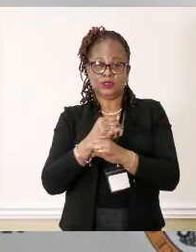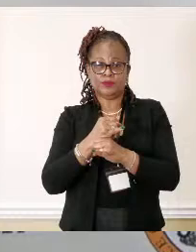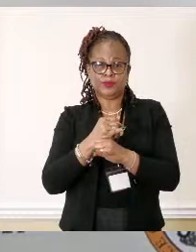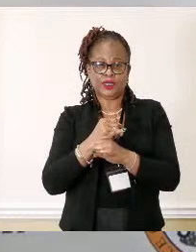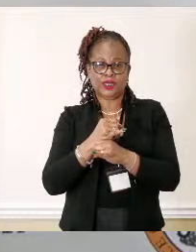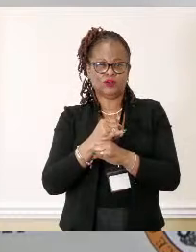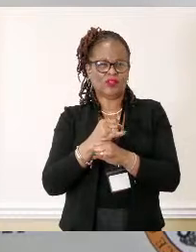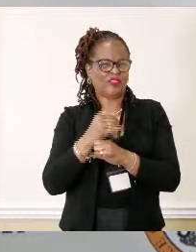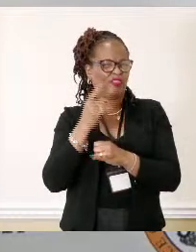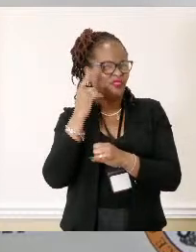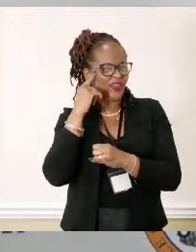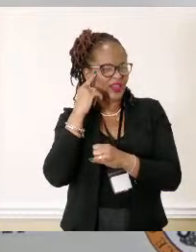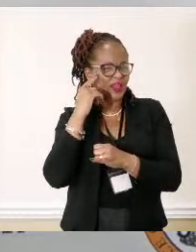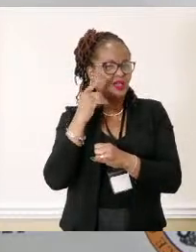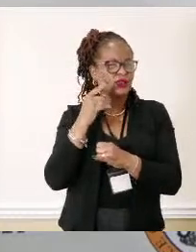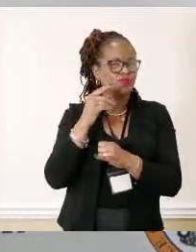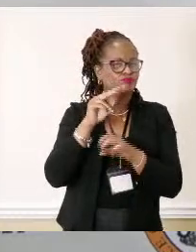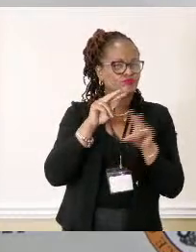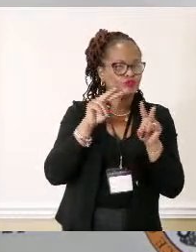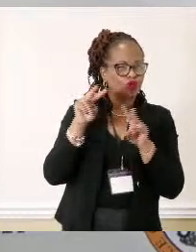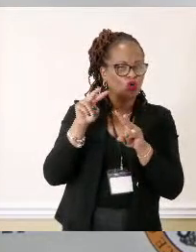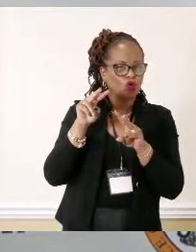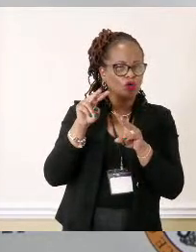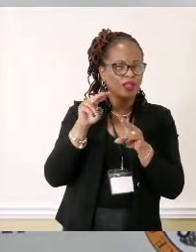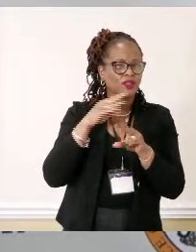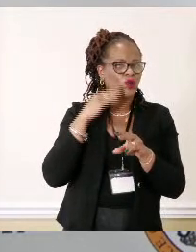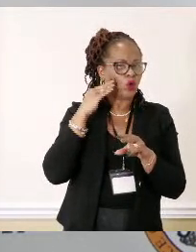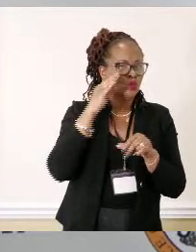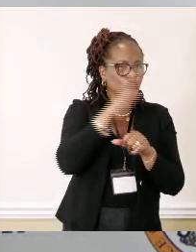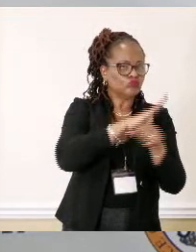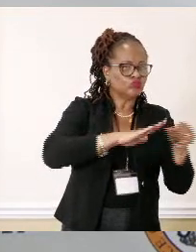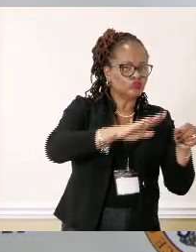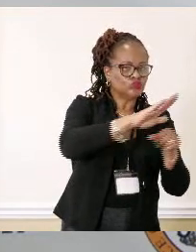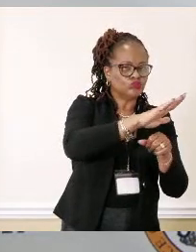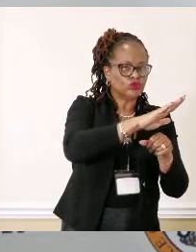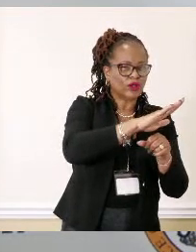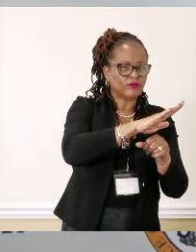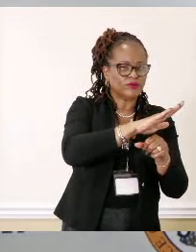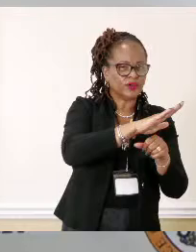don't think I saw any with the domestic travel-related cases.